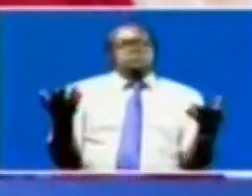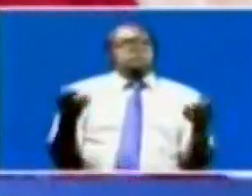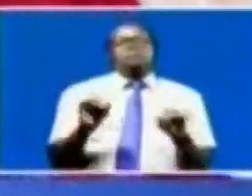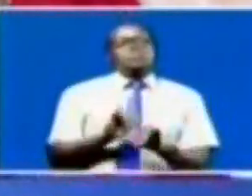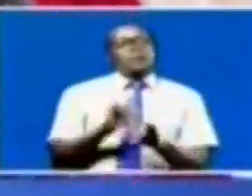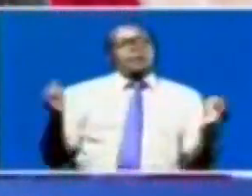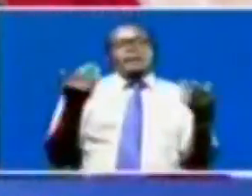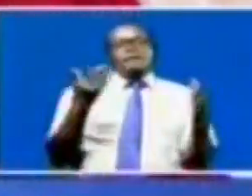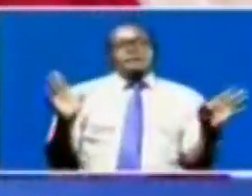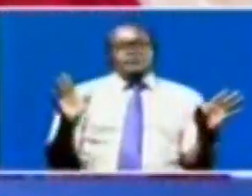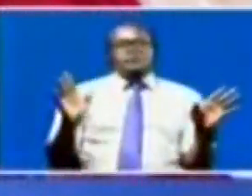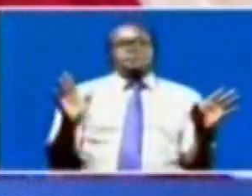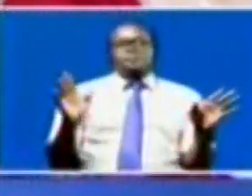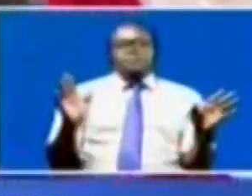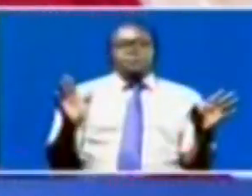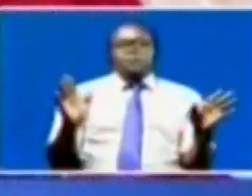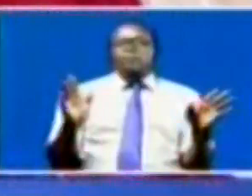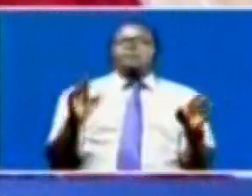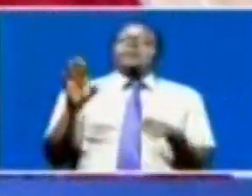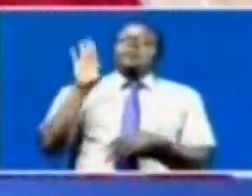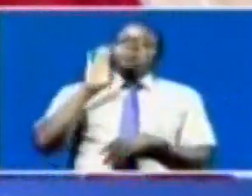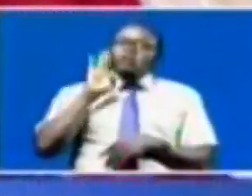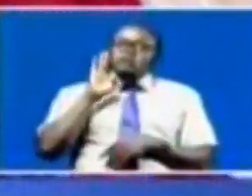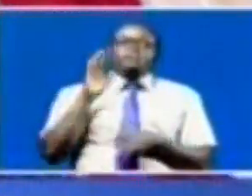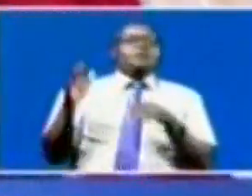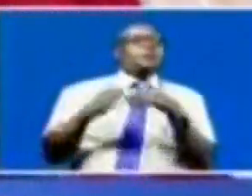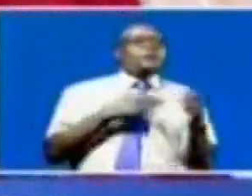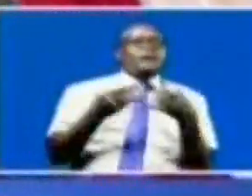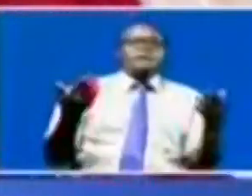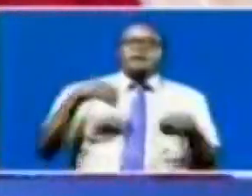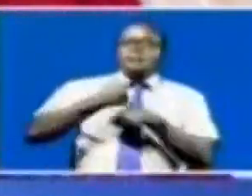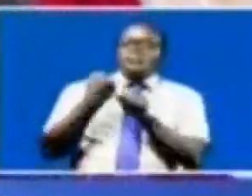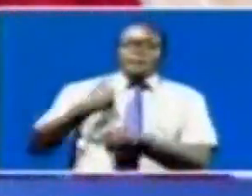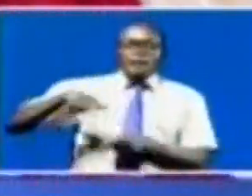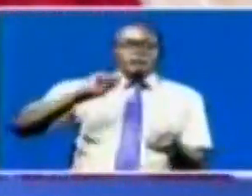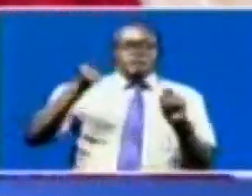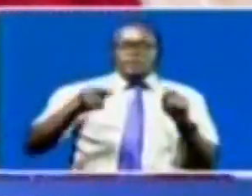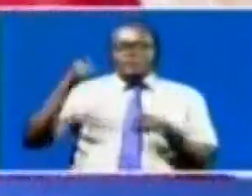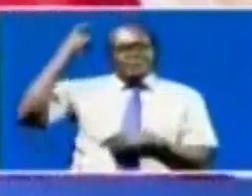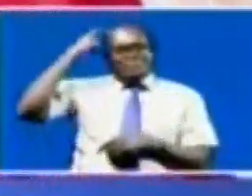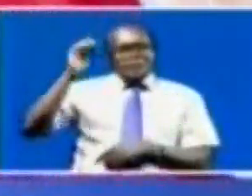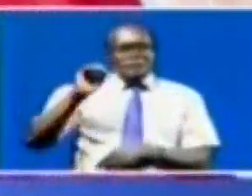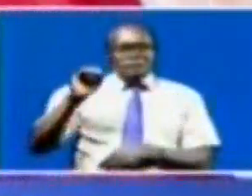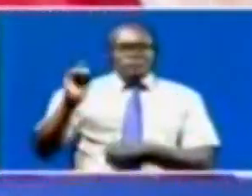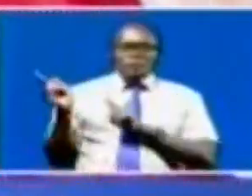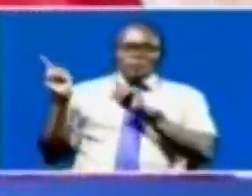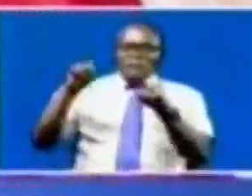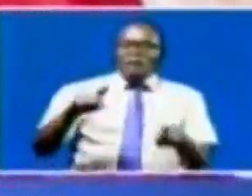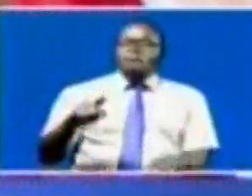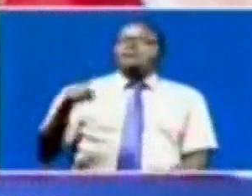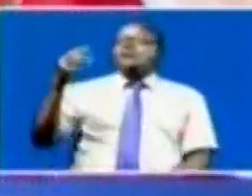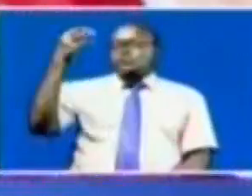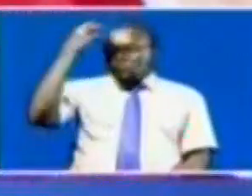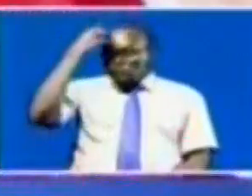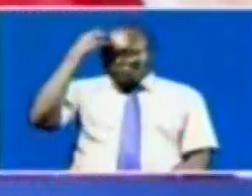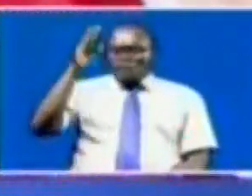intimidation, underhand dealings, propaganda is going to make us change our minds. Tumukuja Trans Nzoia,